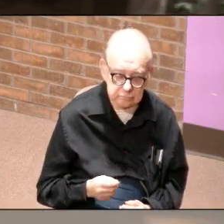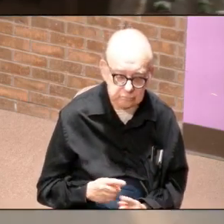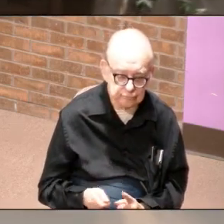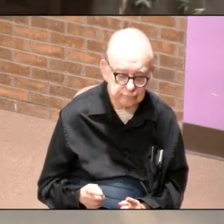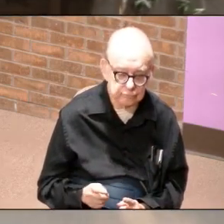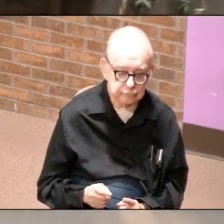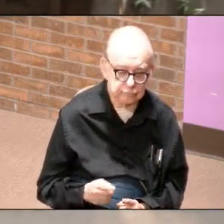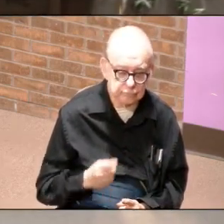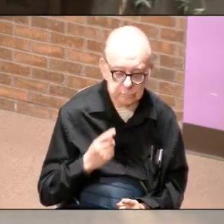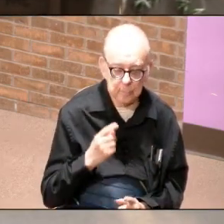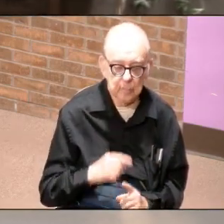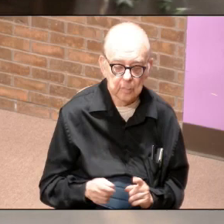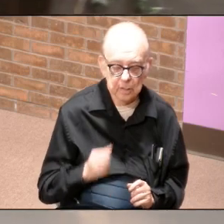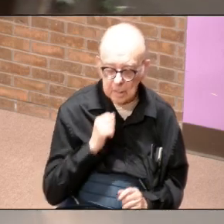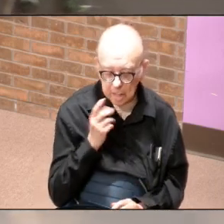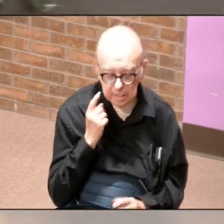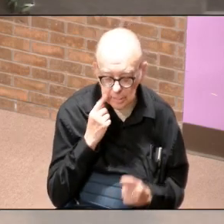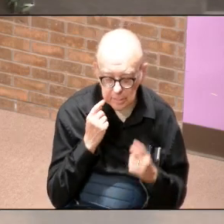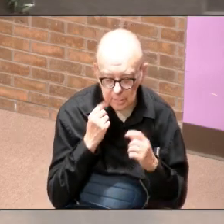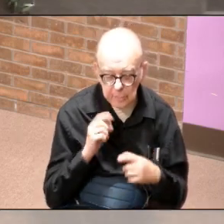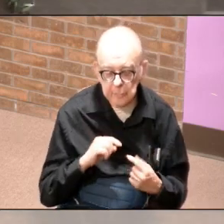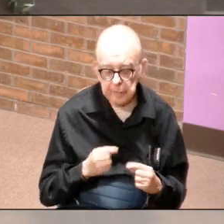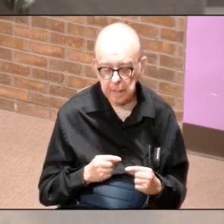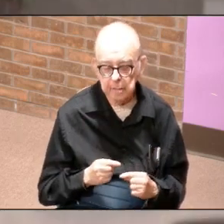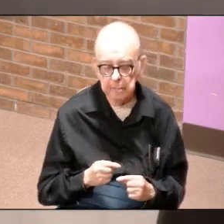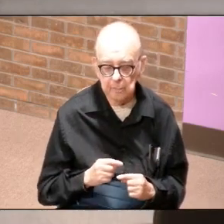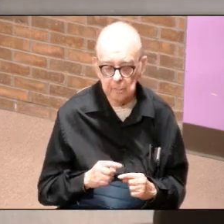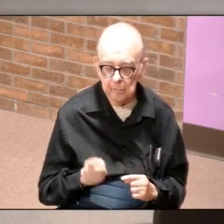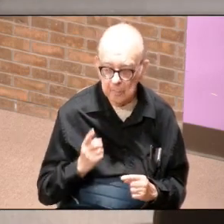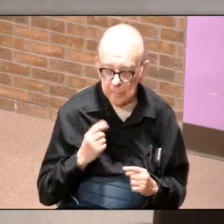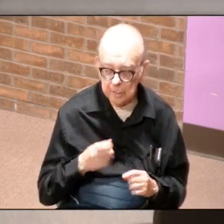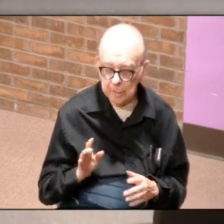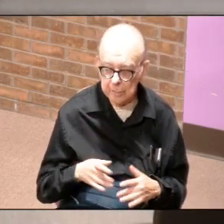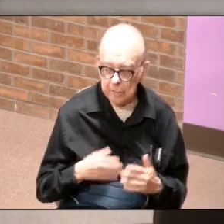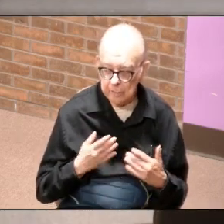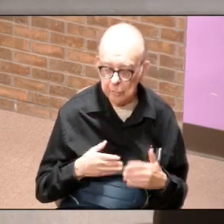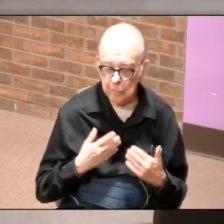But not tears of pain, but tears of joy.